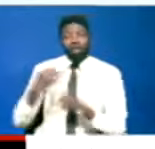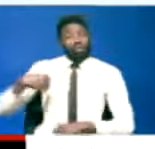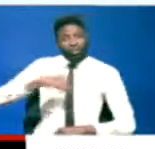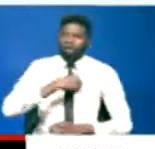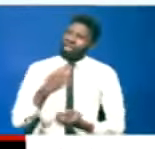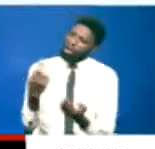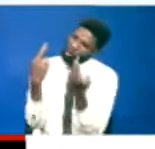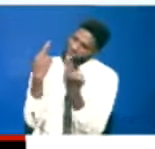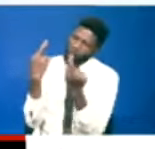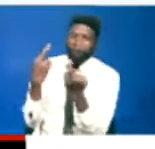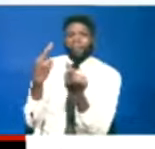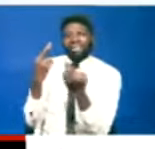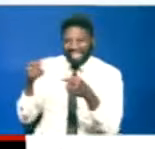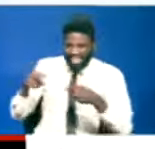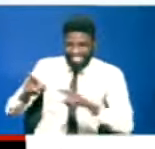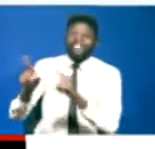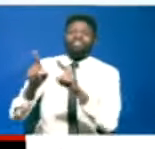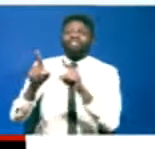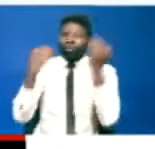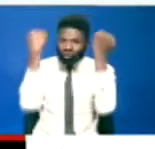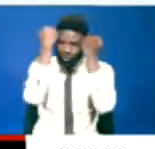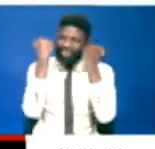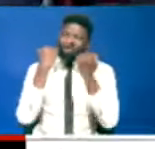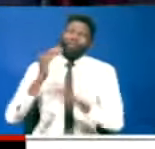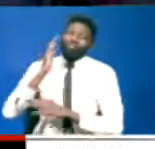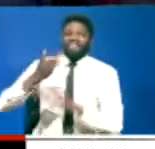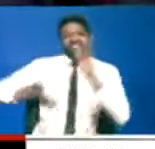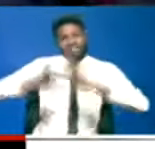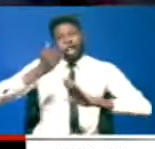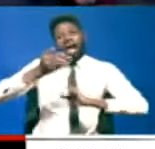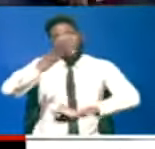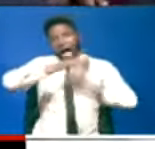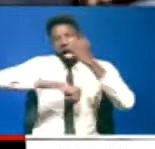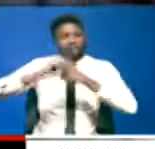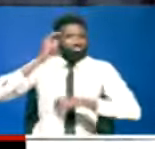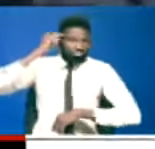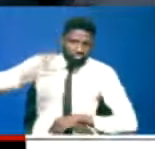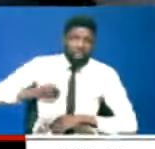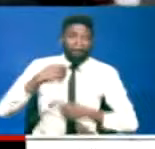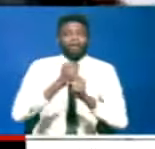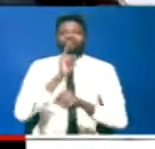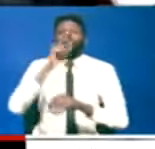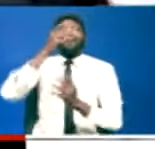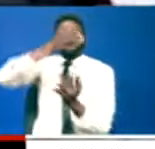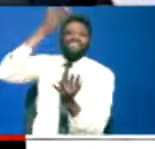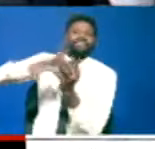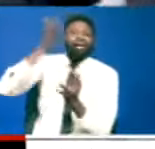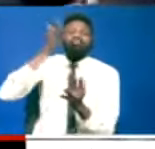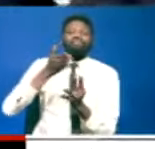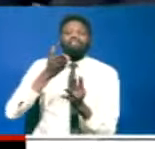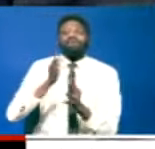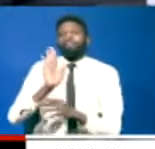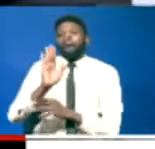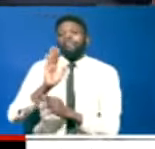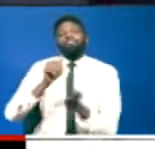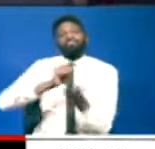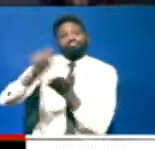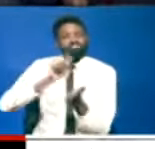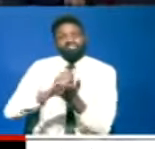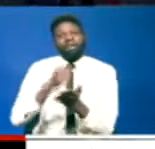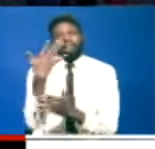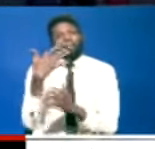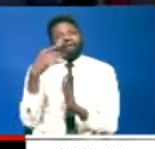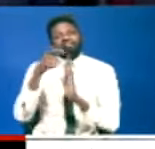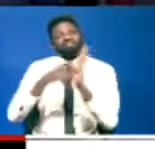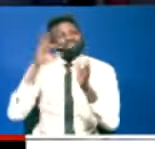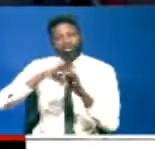so as not to interfere with the printing of ballot papers. This, even as political parties and the four presidential candidates